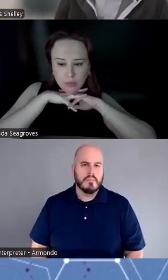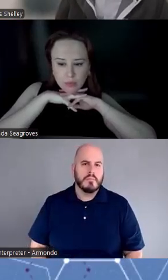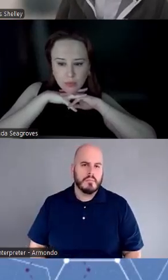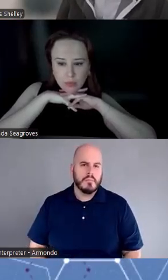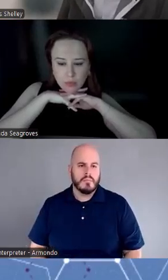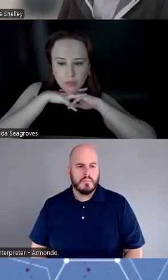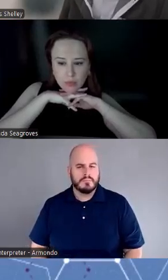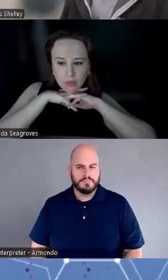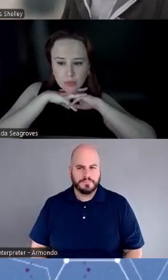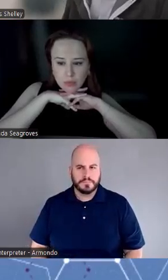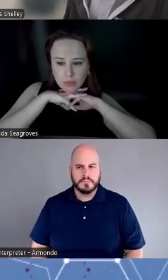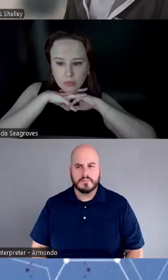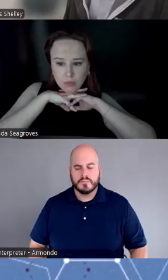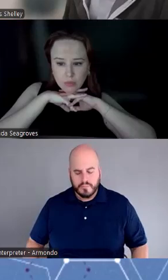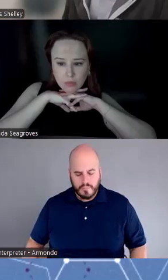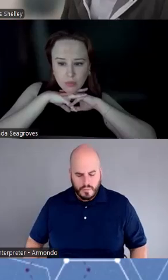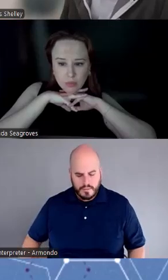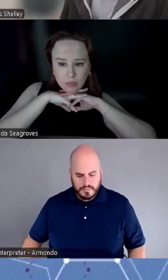And it doesn't really